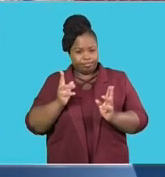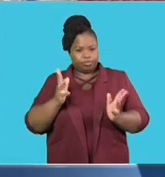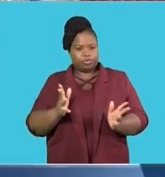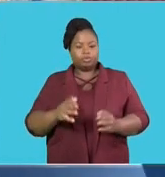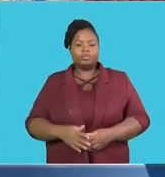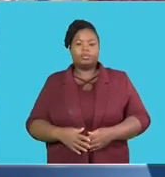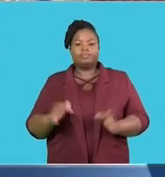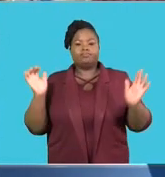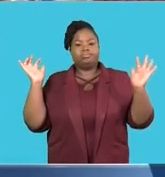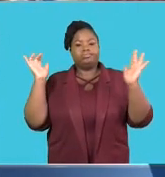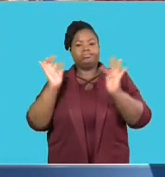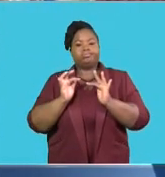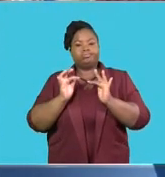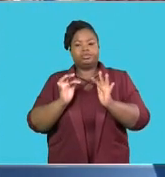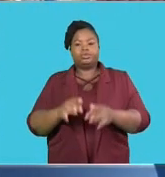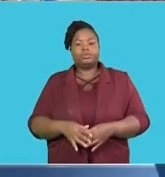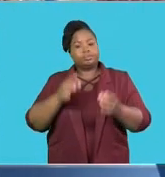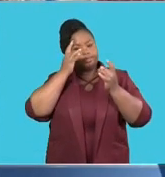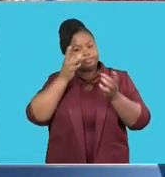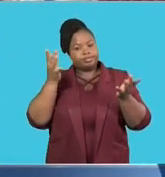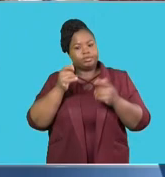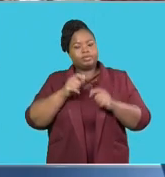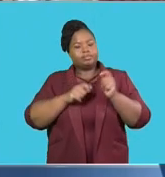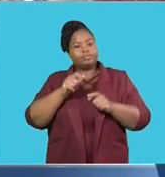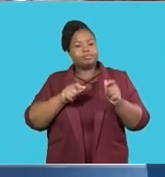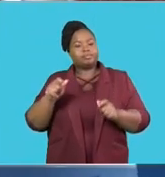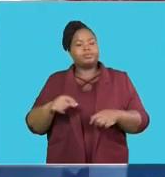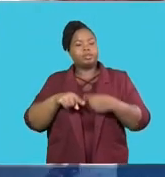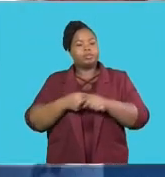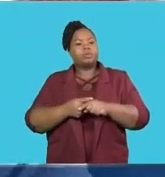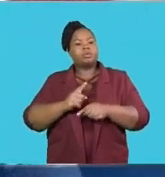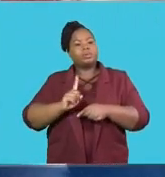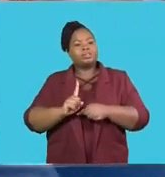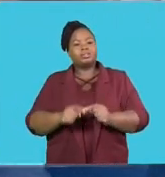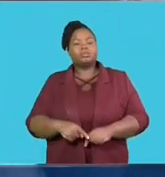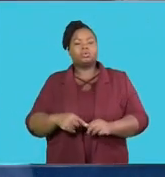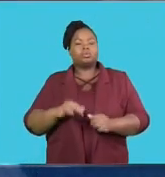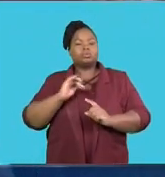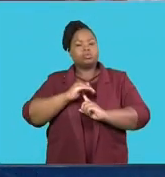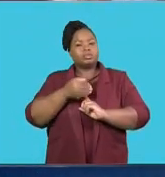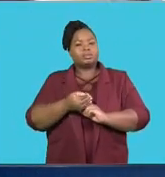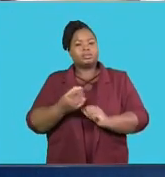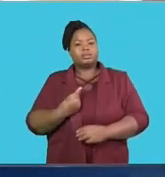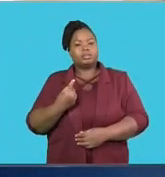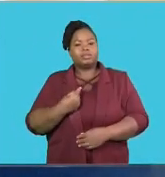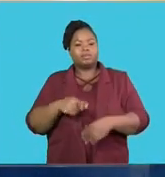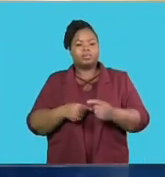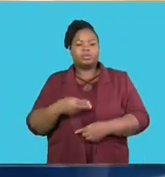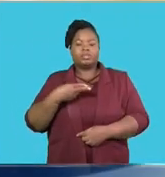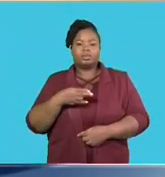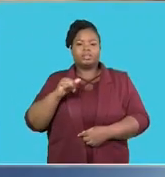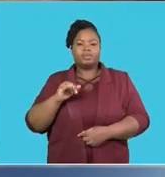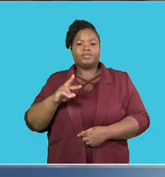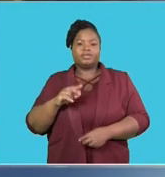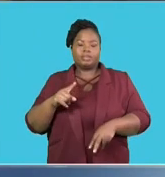o phethile letsholo la tlhagiso leseding ka twantsho le thibelo ya go ata ga kwatsi ya bosololatlhapi le kokwanatlhoko ya